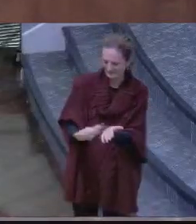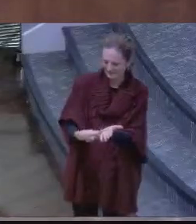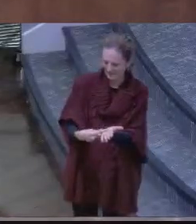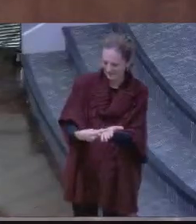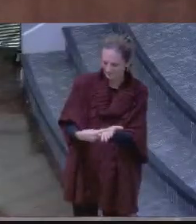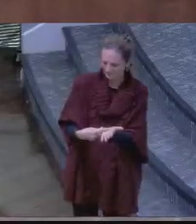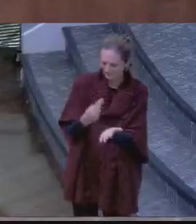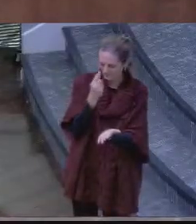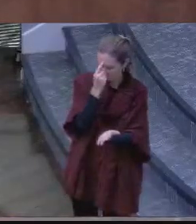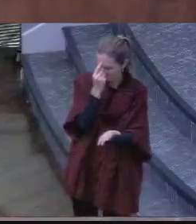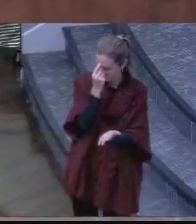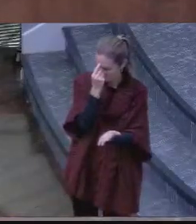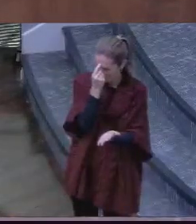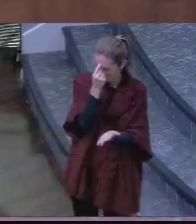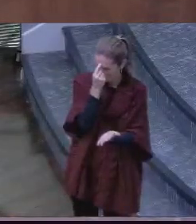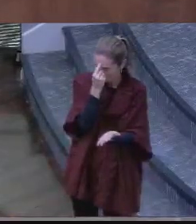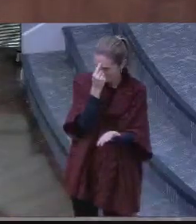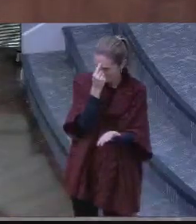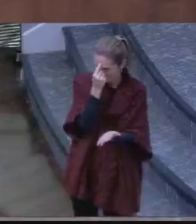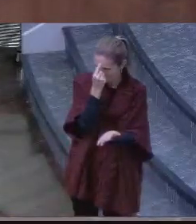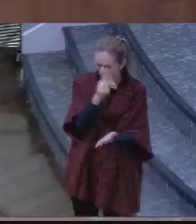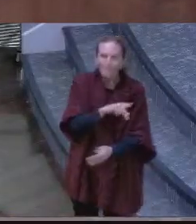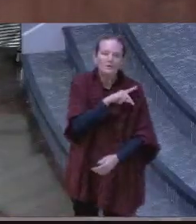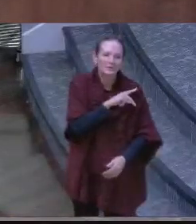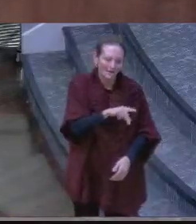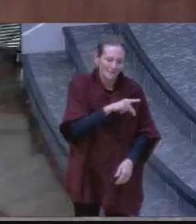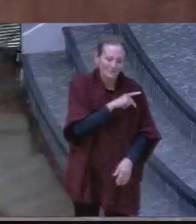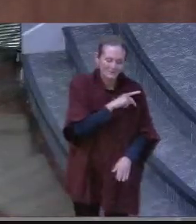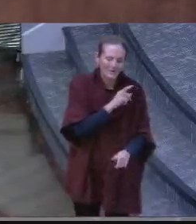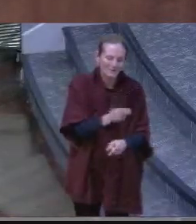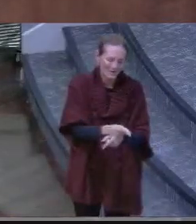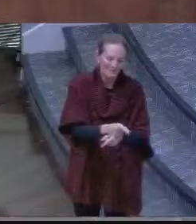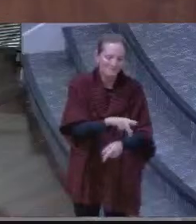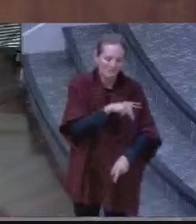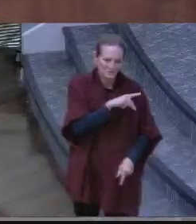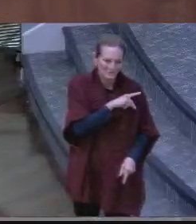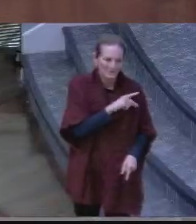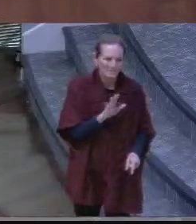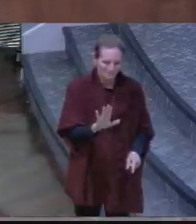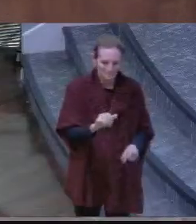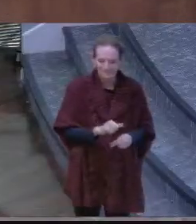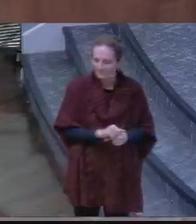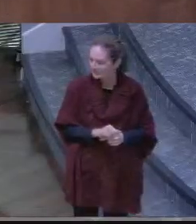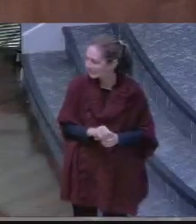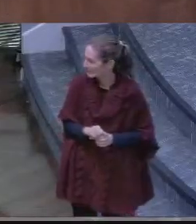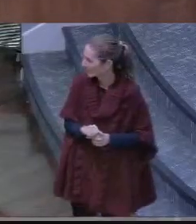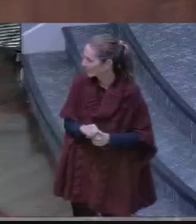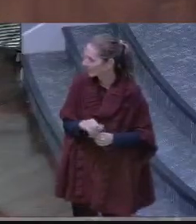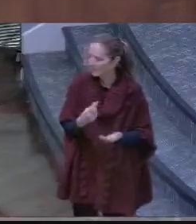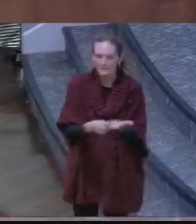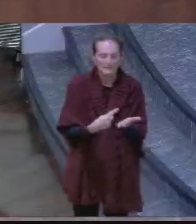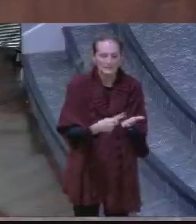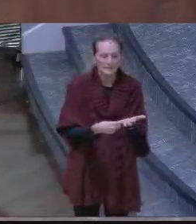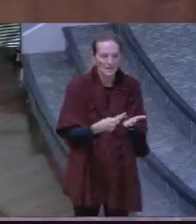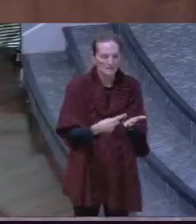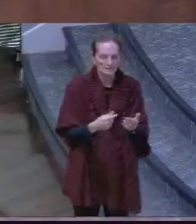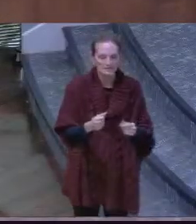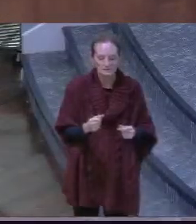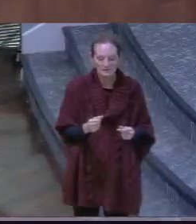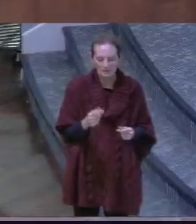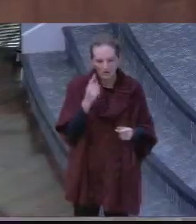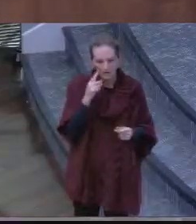I don't know what we're doing. Personnel, okay. That one is to discuss or deliberate upon the